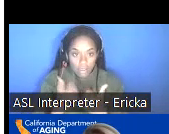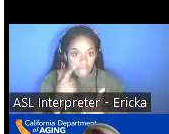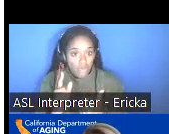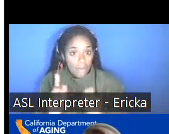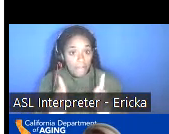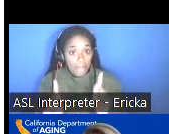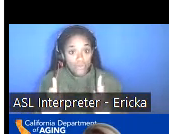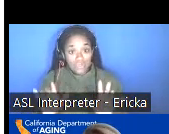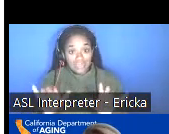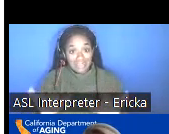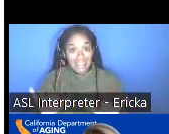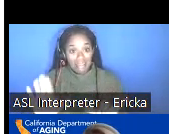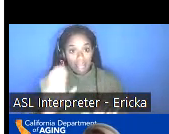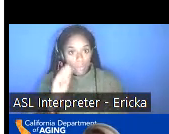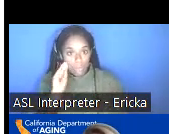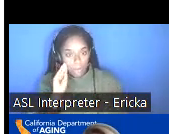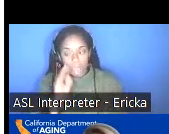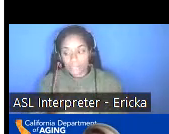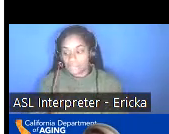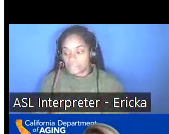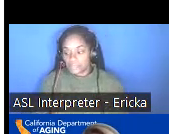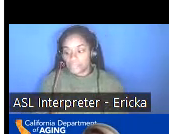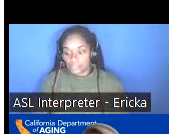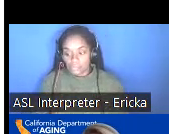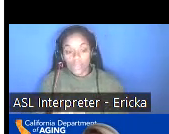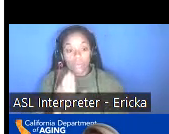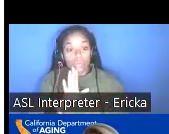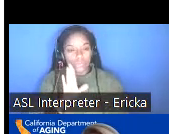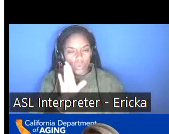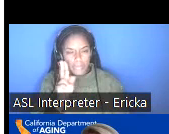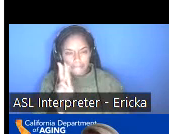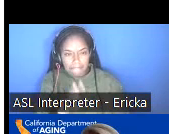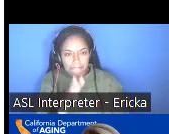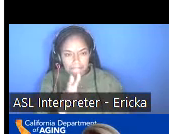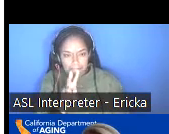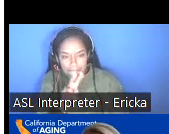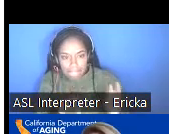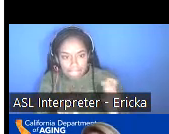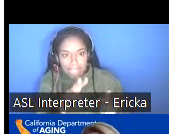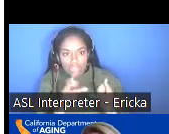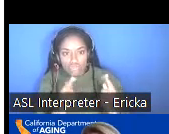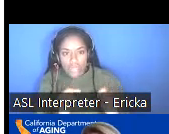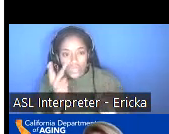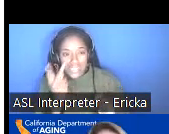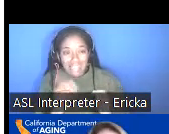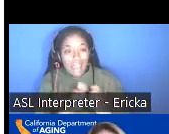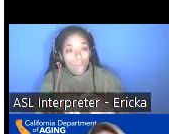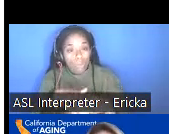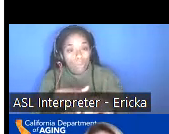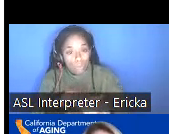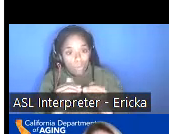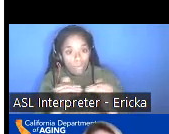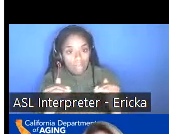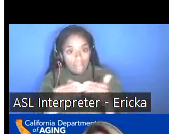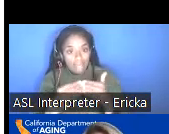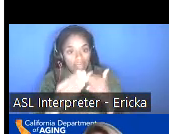remain in their home. So we're going to be looking really closely at how some of our local level leaders are launching